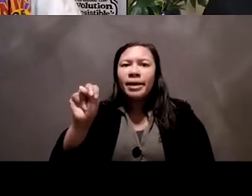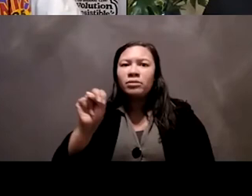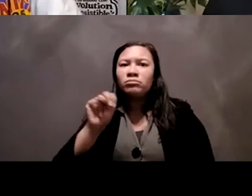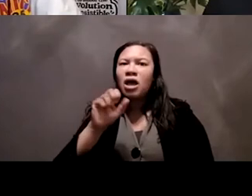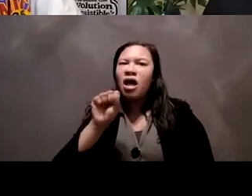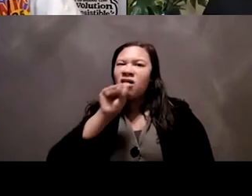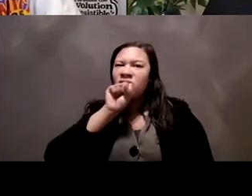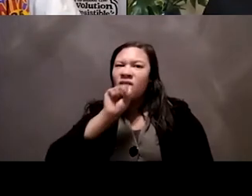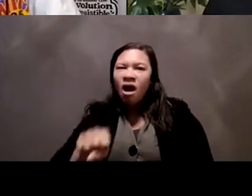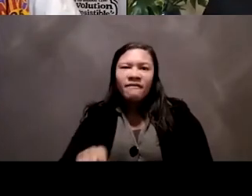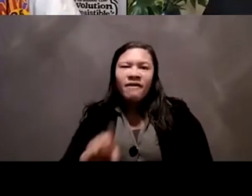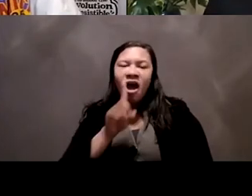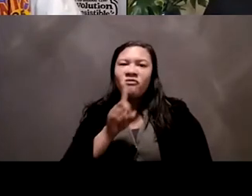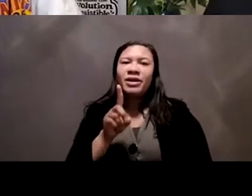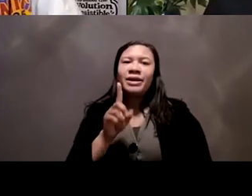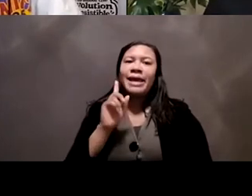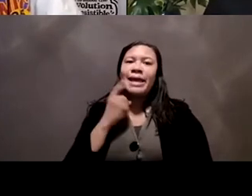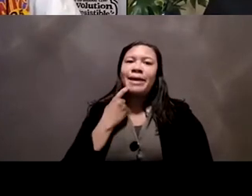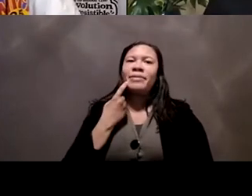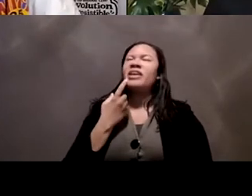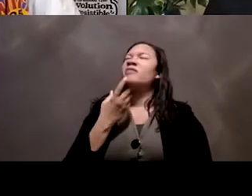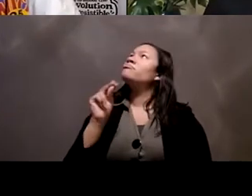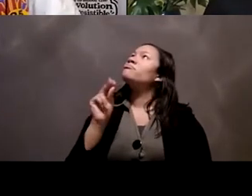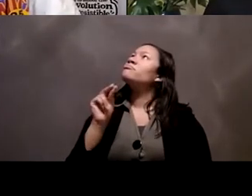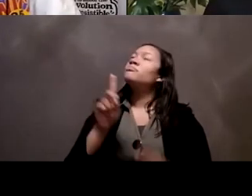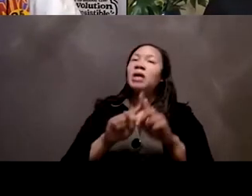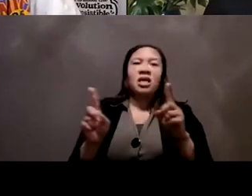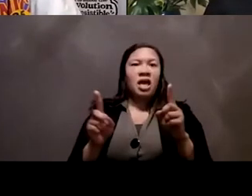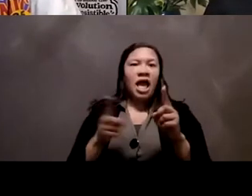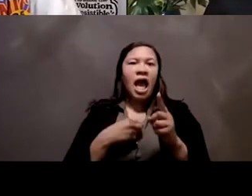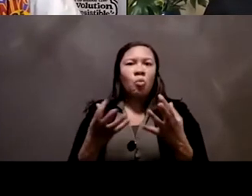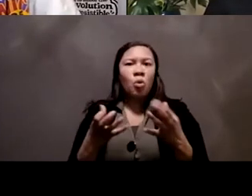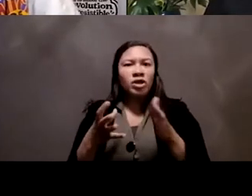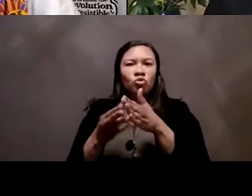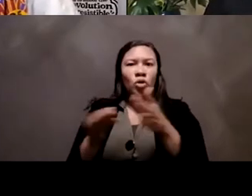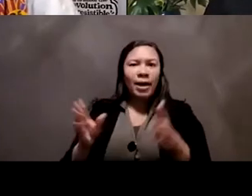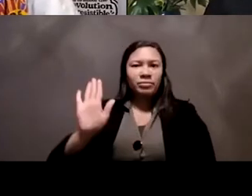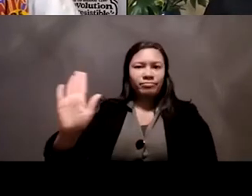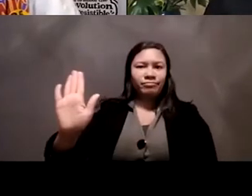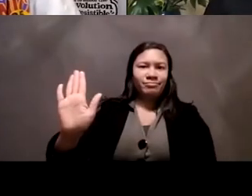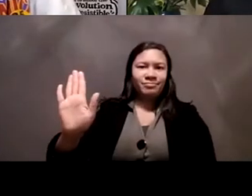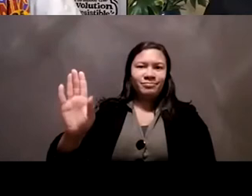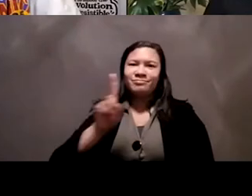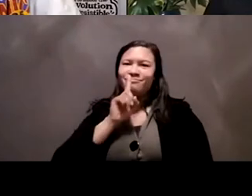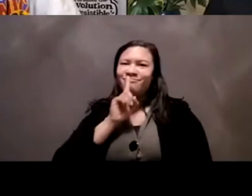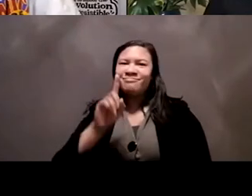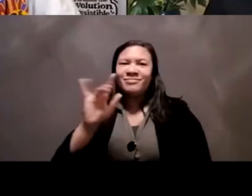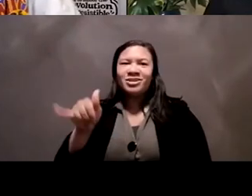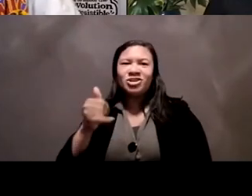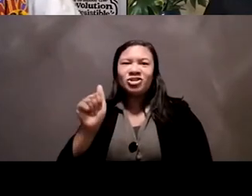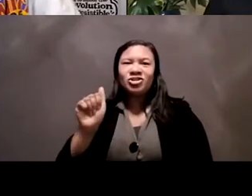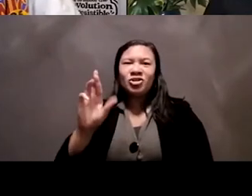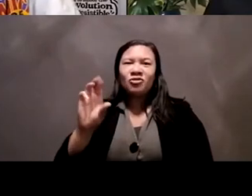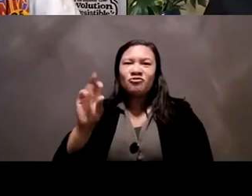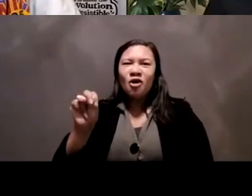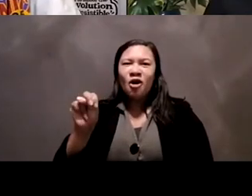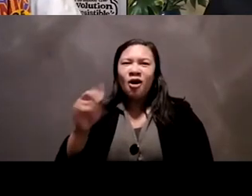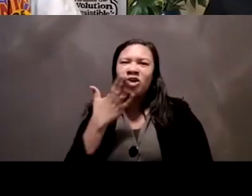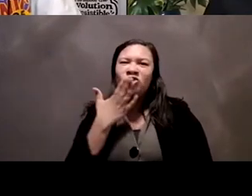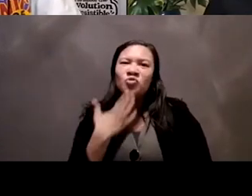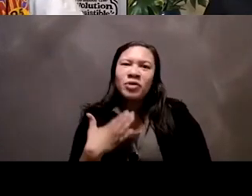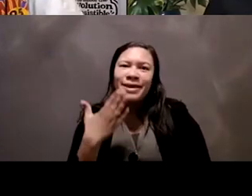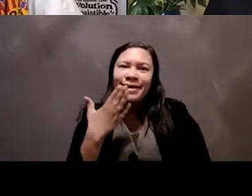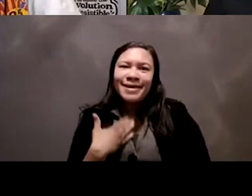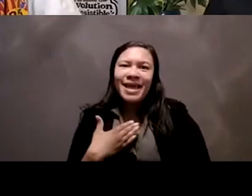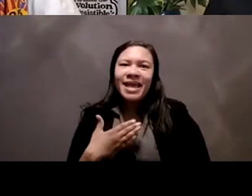gonna say envy, but I guess emulate and hope to achieve the tenderness and sweetness that Jerron brings to both intimate and